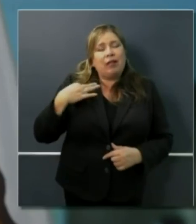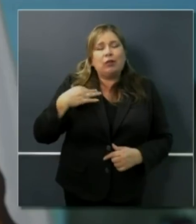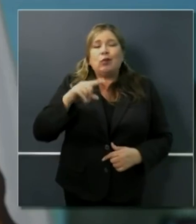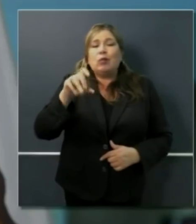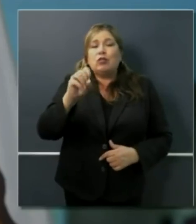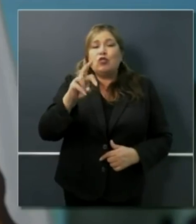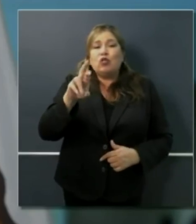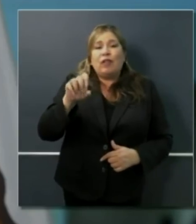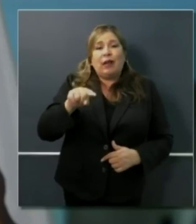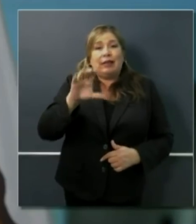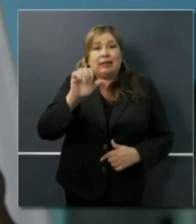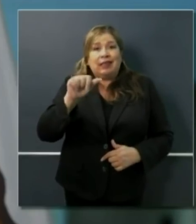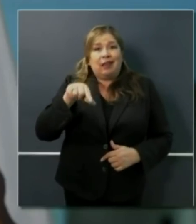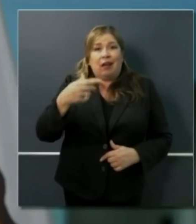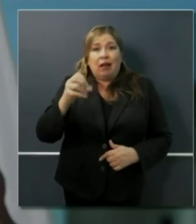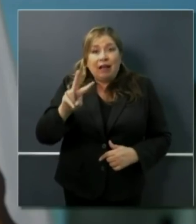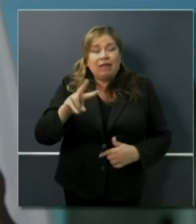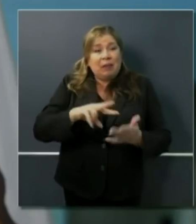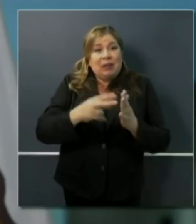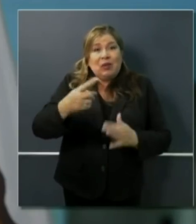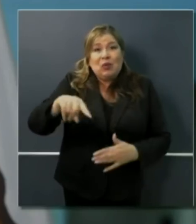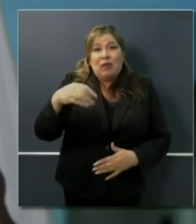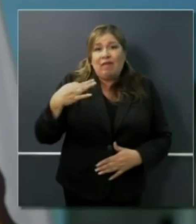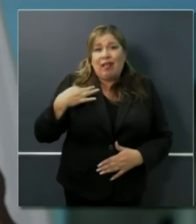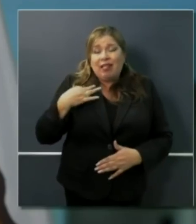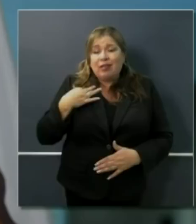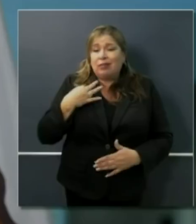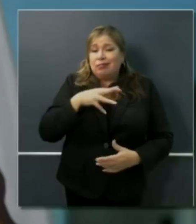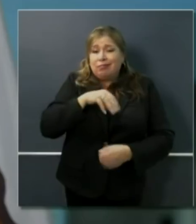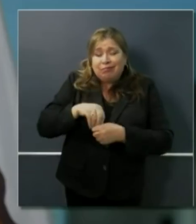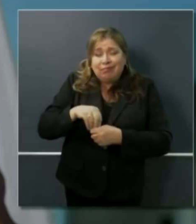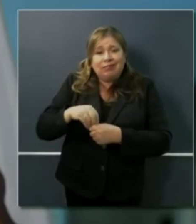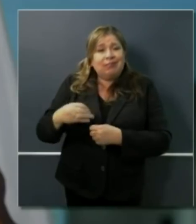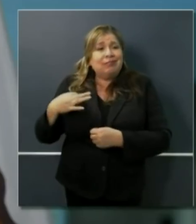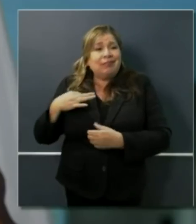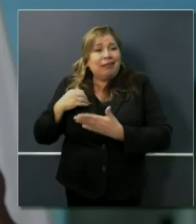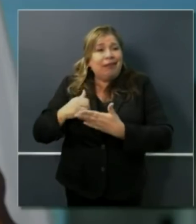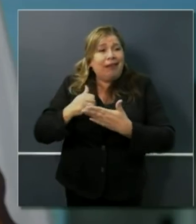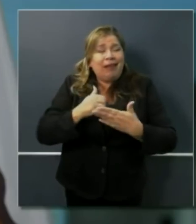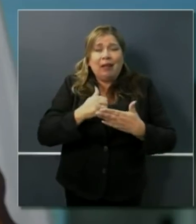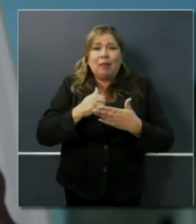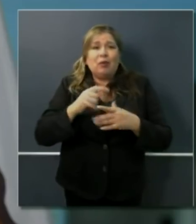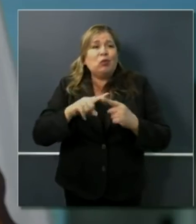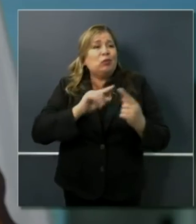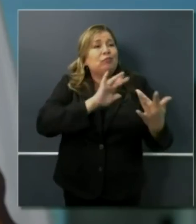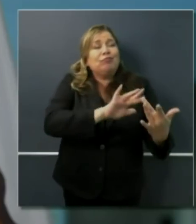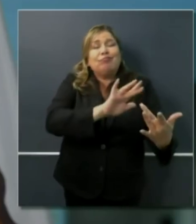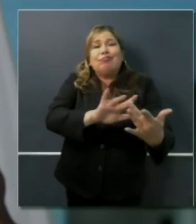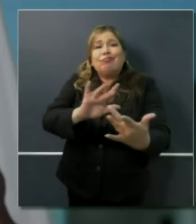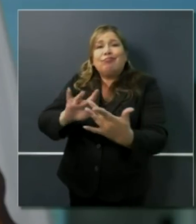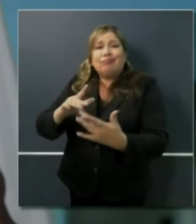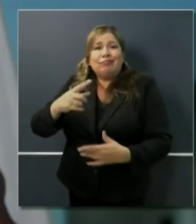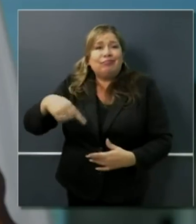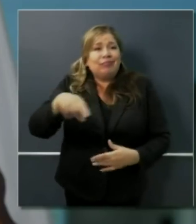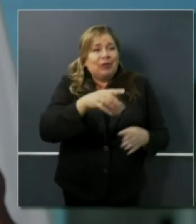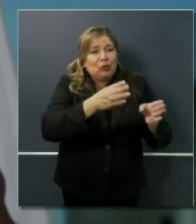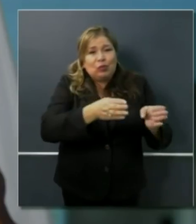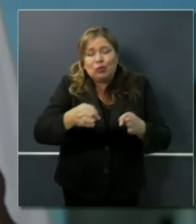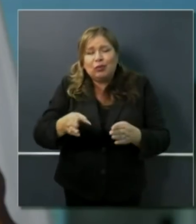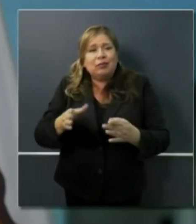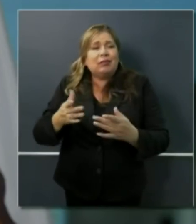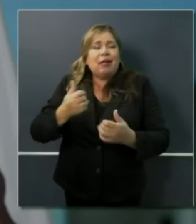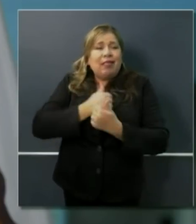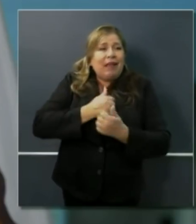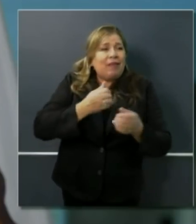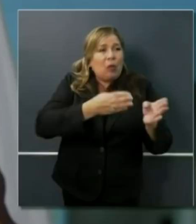serve.ca.gov, contribute their time and energy, and make sure that we're doing everything we can to reach out to loved ones, reach out to one another,